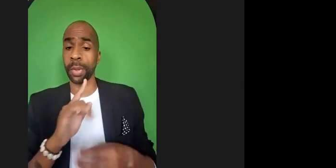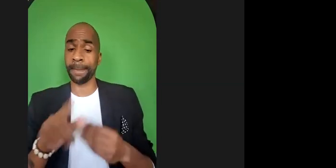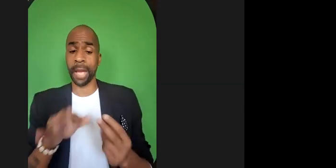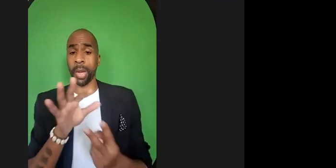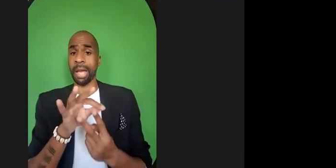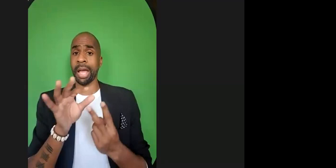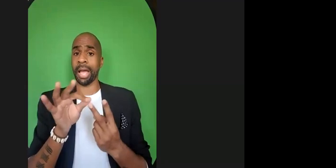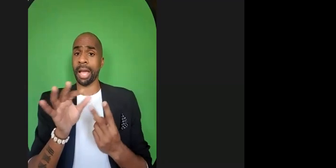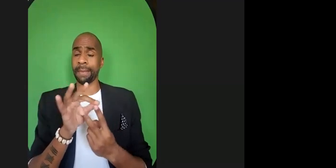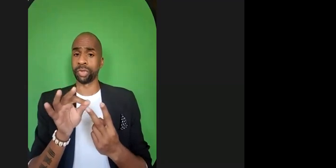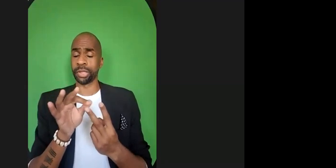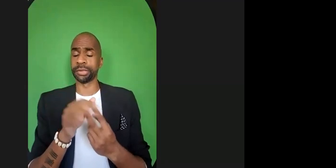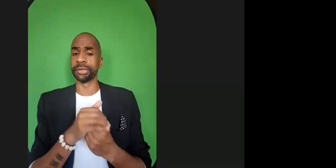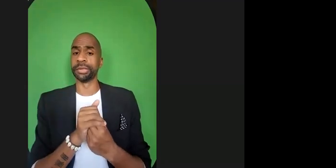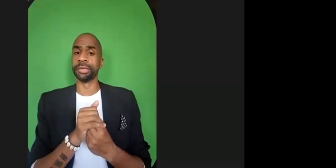how would you